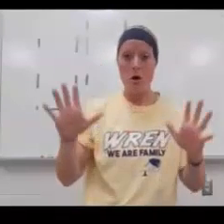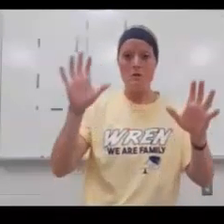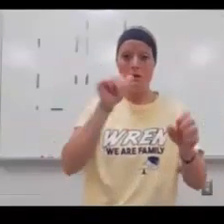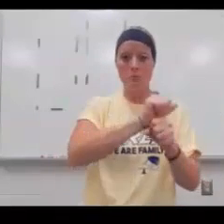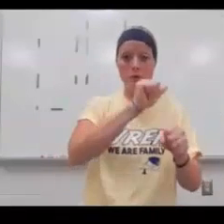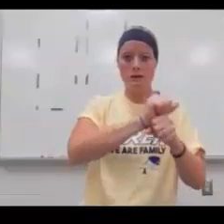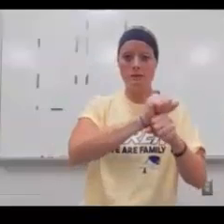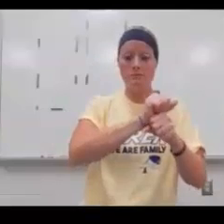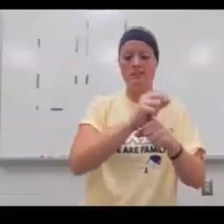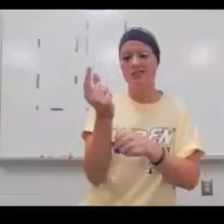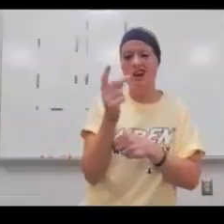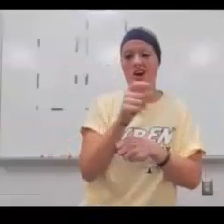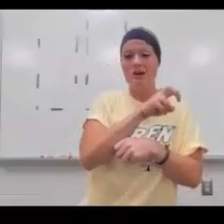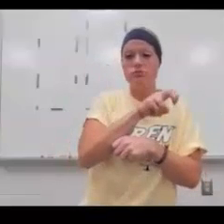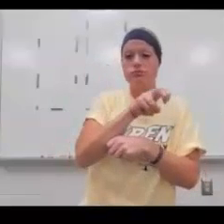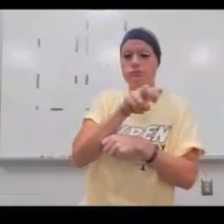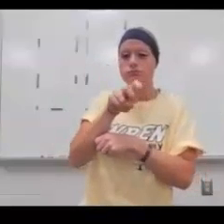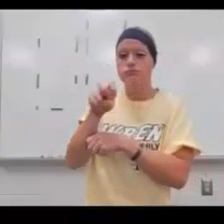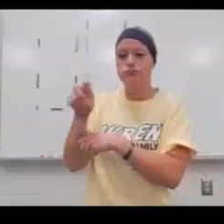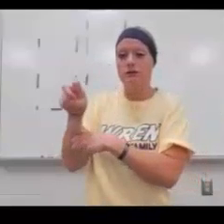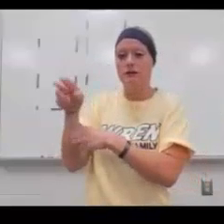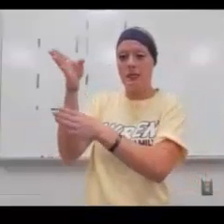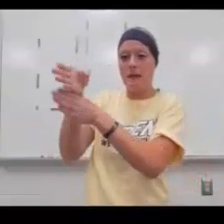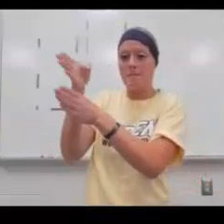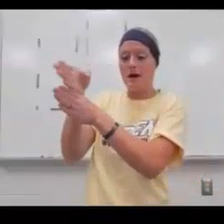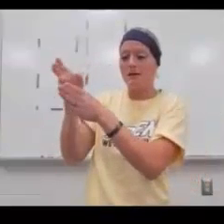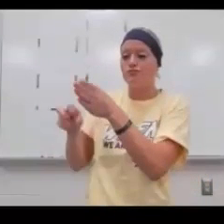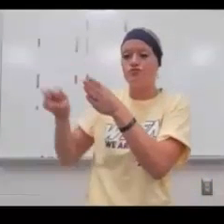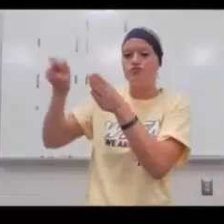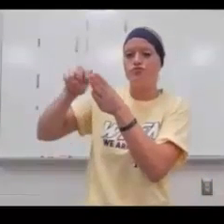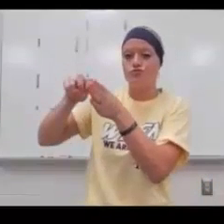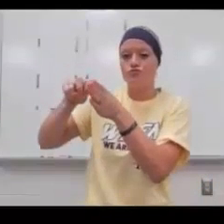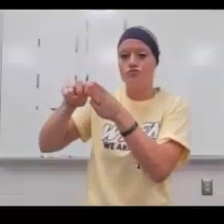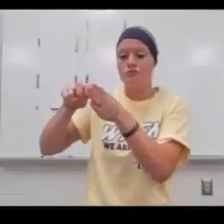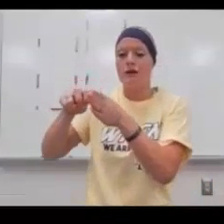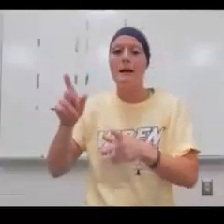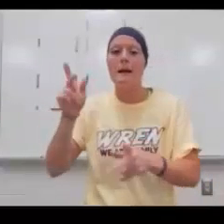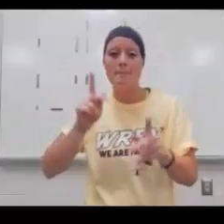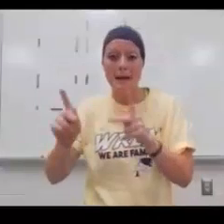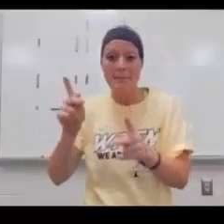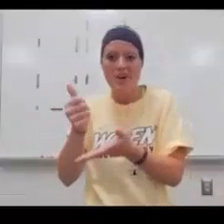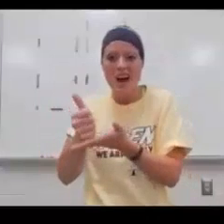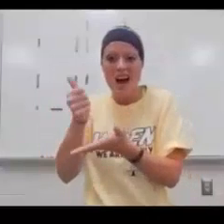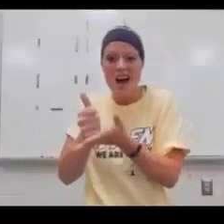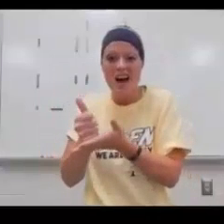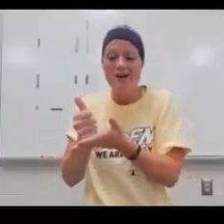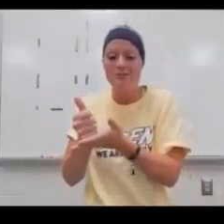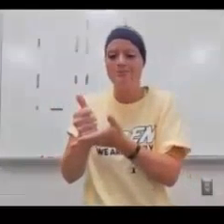hungry. So when they were done working, the dogs would go over to the bus and get